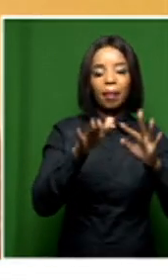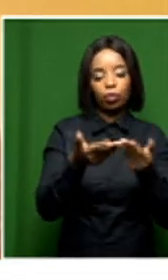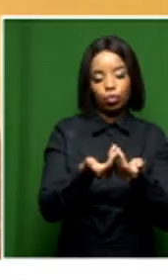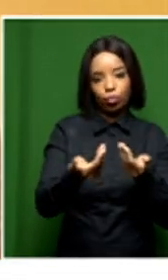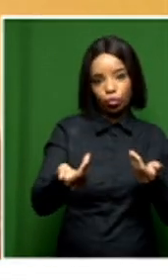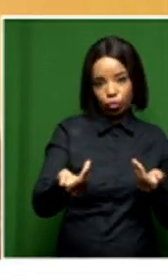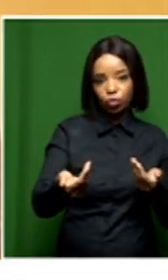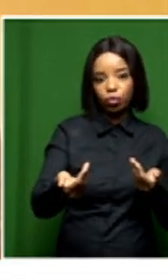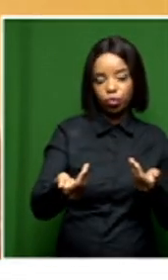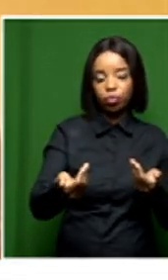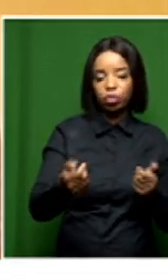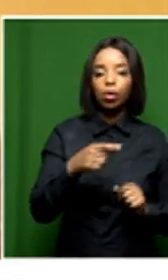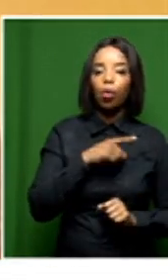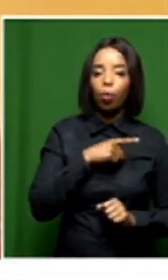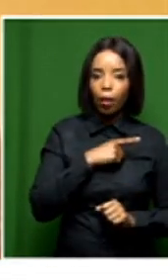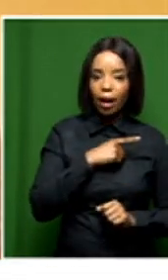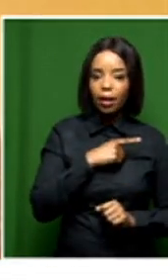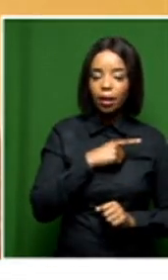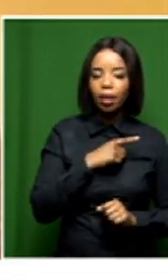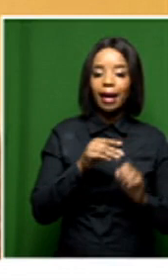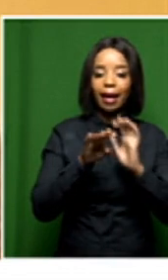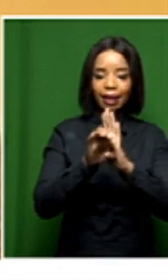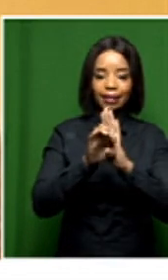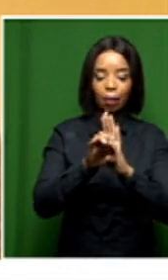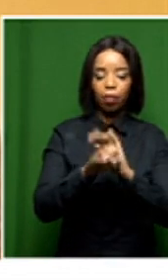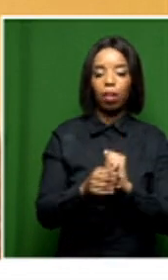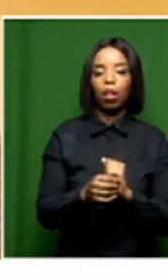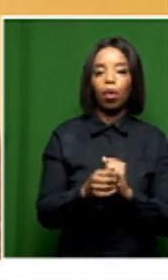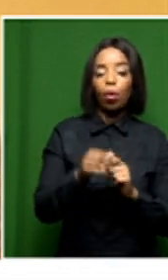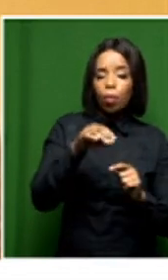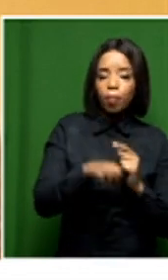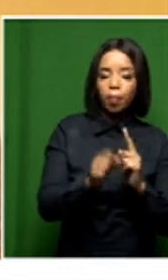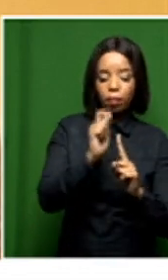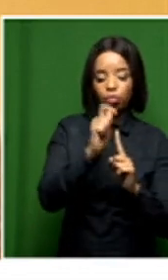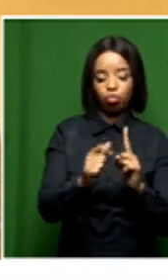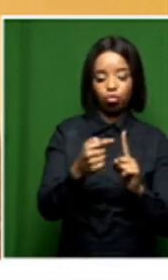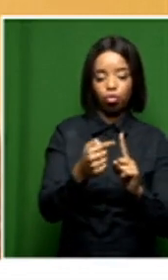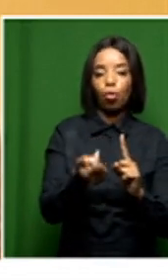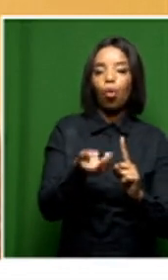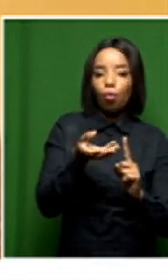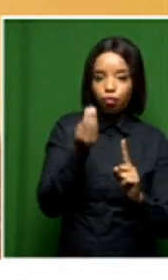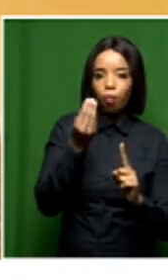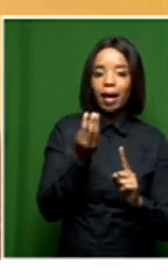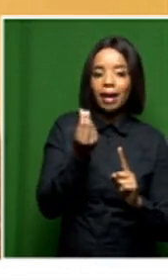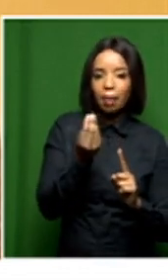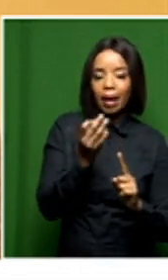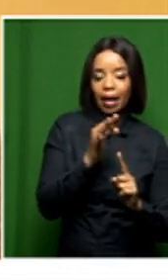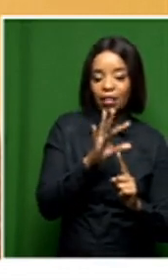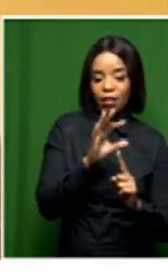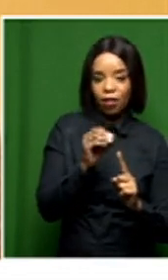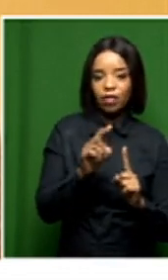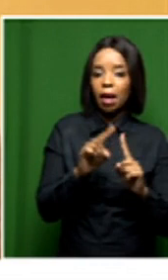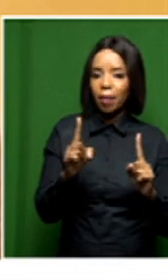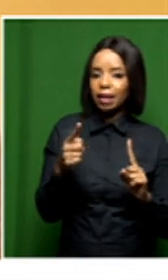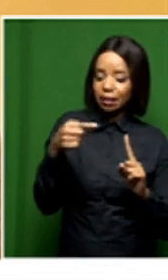find that somebody, for example, is getting a grant and this person is employed in a sense that they